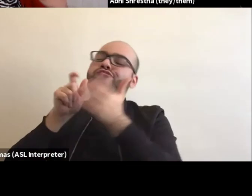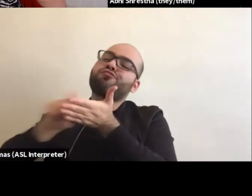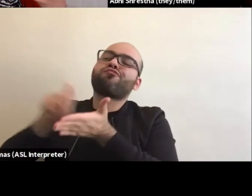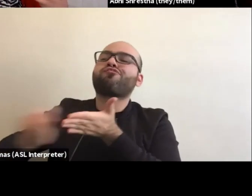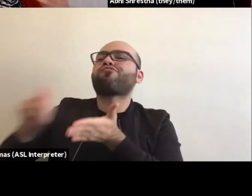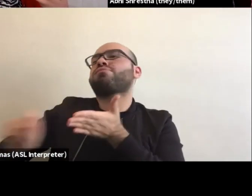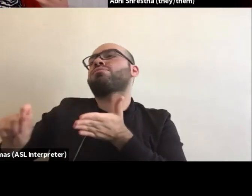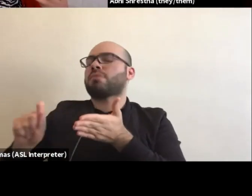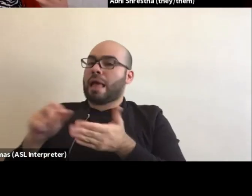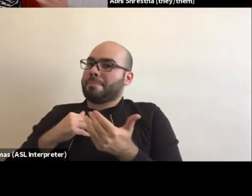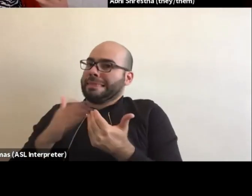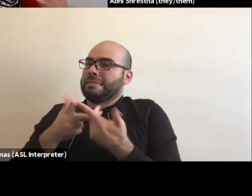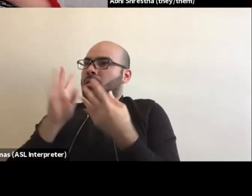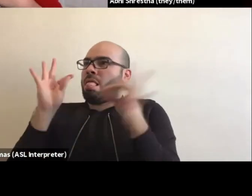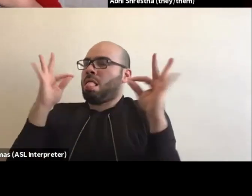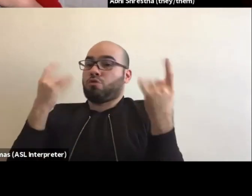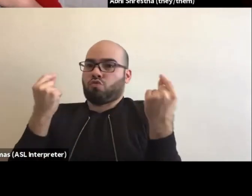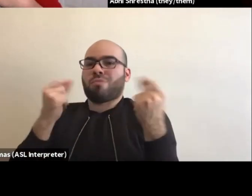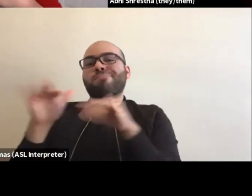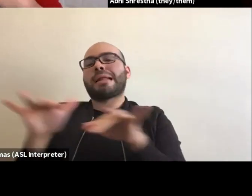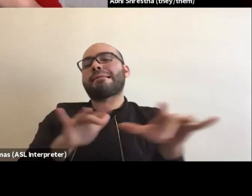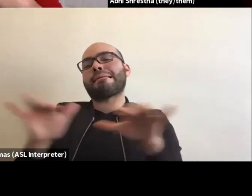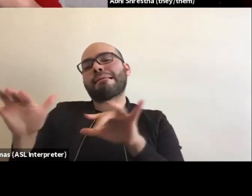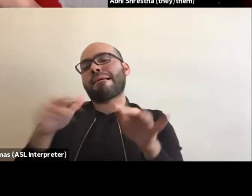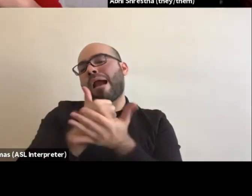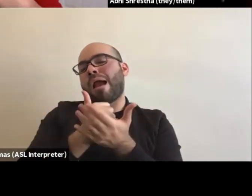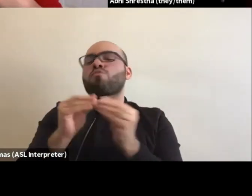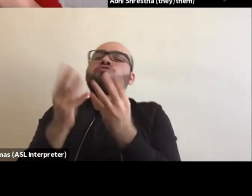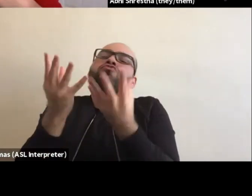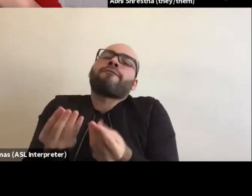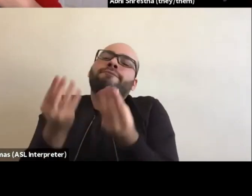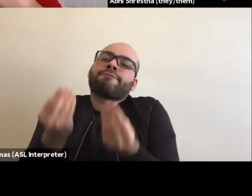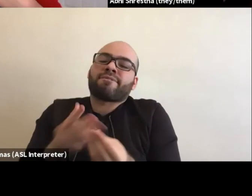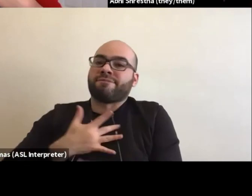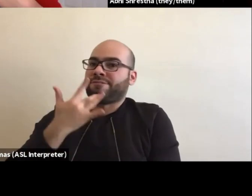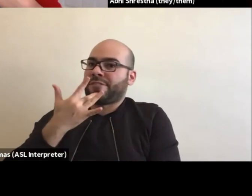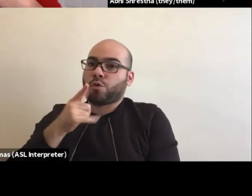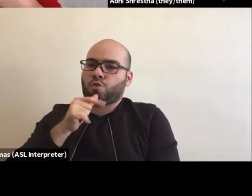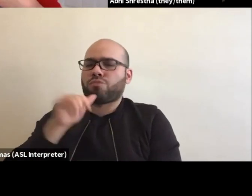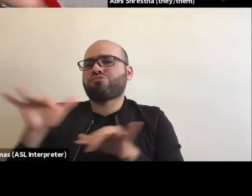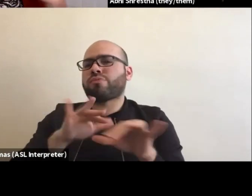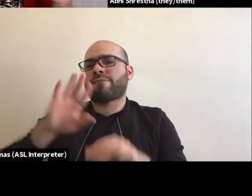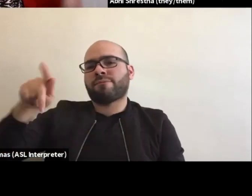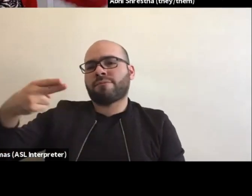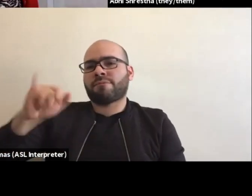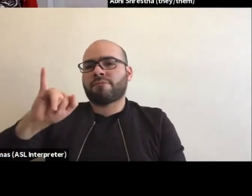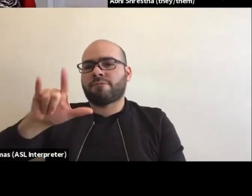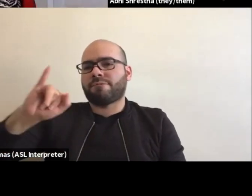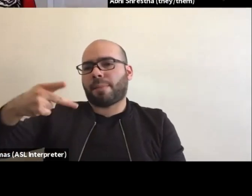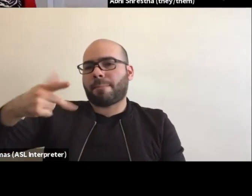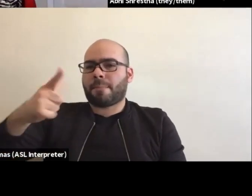piano. And one of my favorite musicians is Philip Glass. I saw him once, and I felt like my brain was just